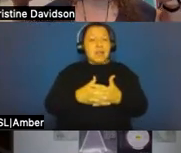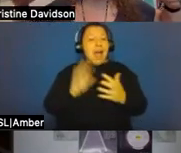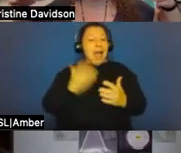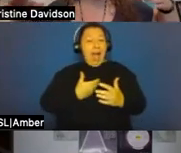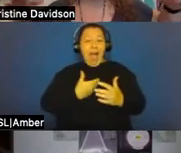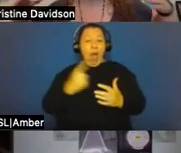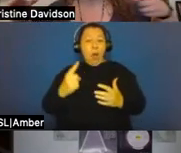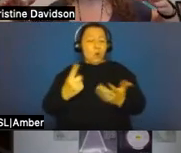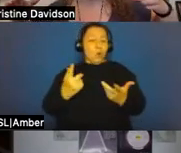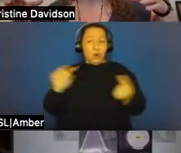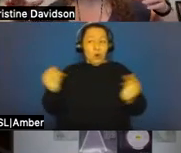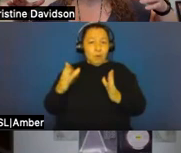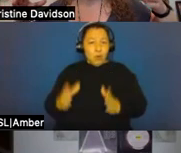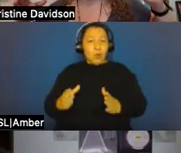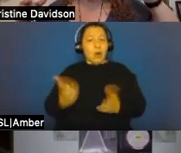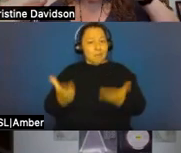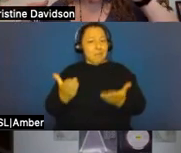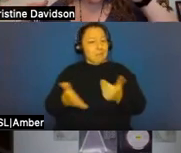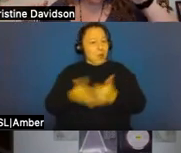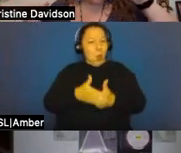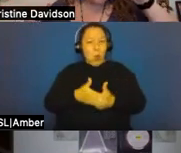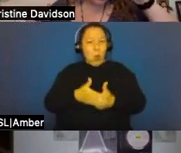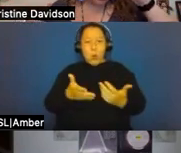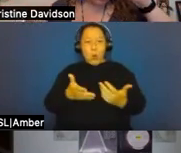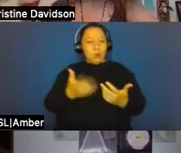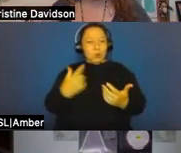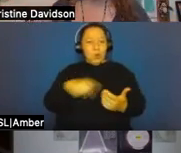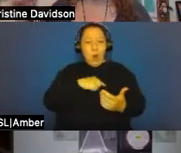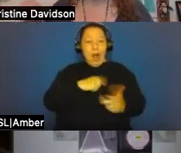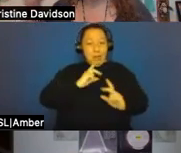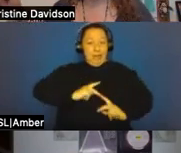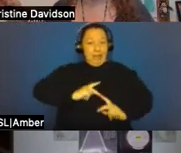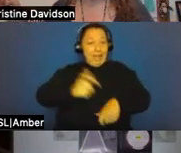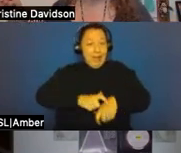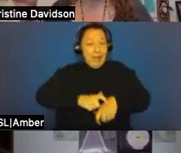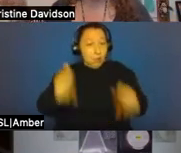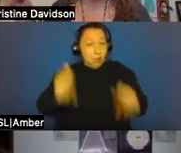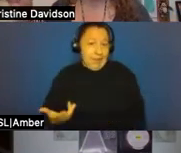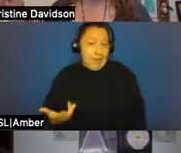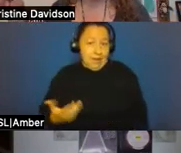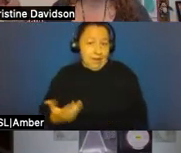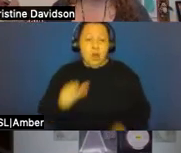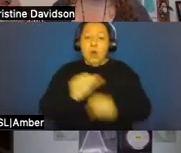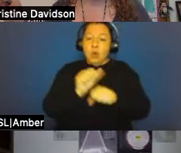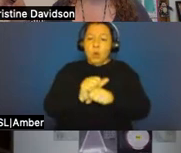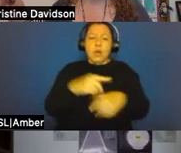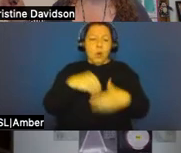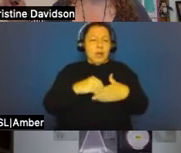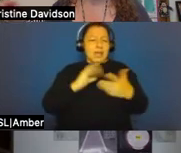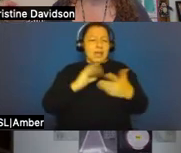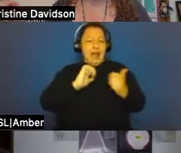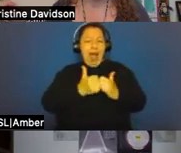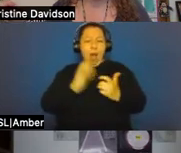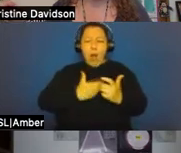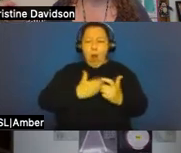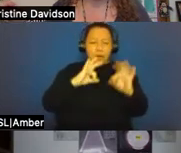close proximity at any given time, right? So working how our families and communities respond to it too is equally